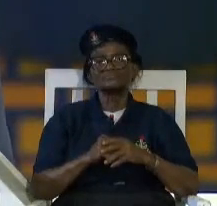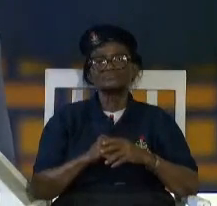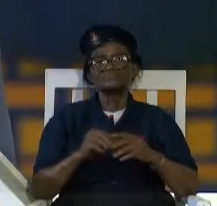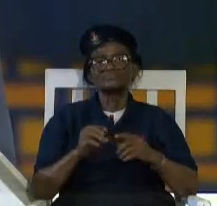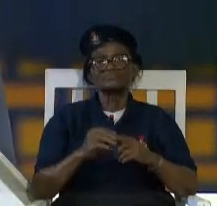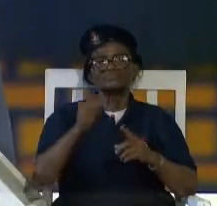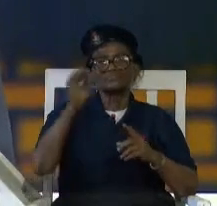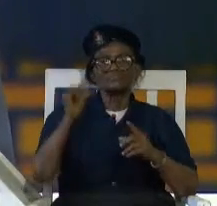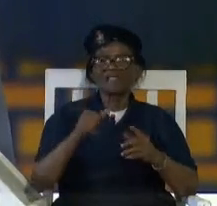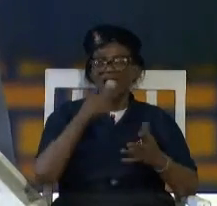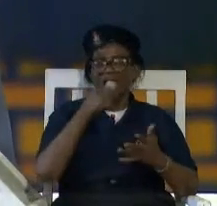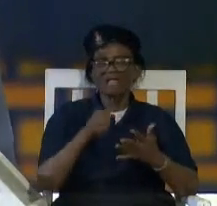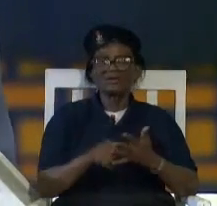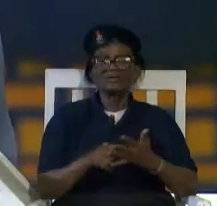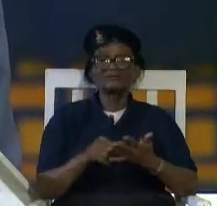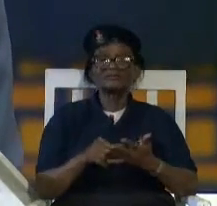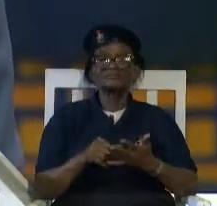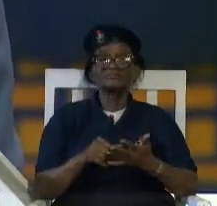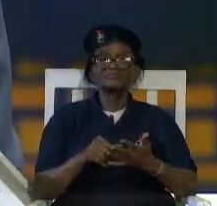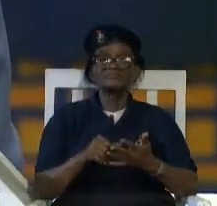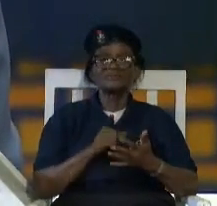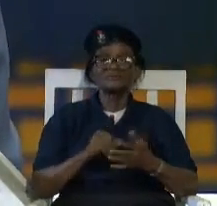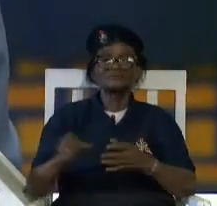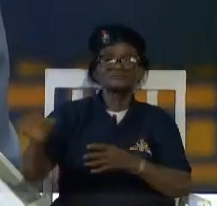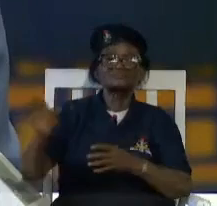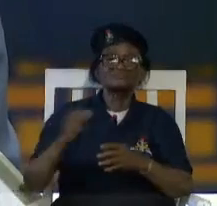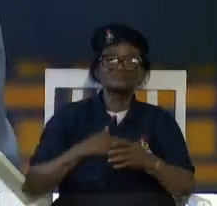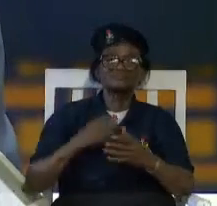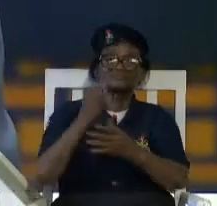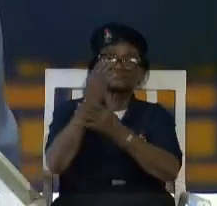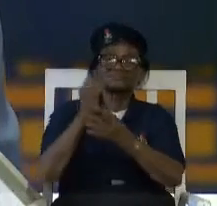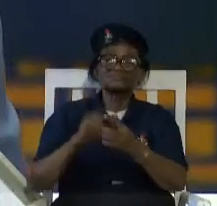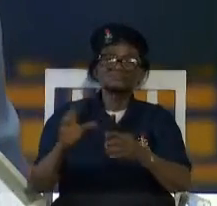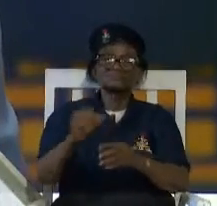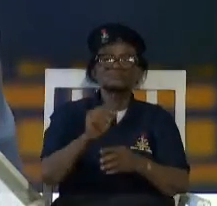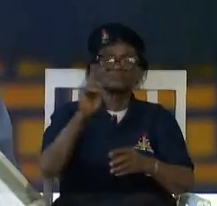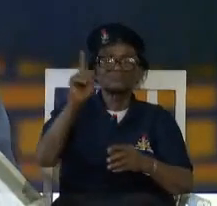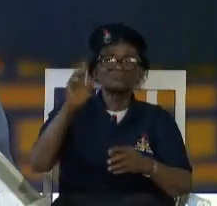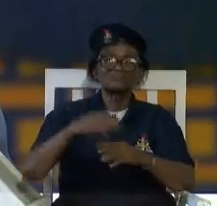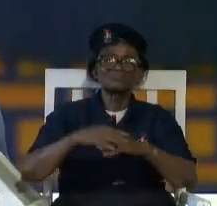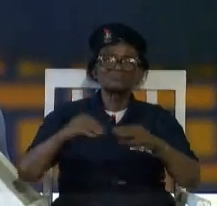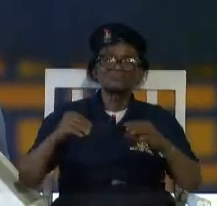Personal letter. And I stretched my hand to take one of the envelopes.